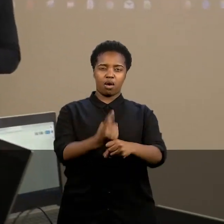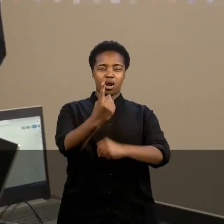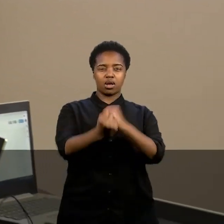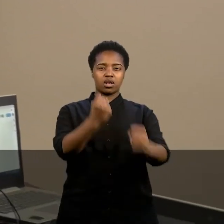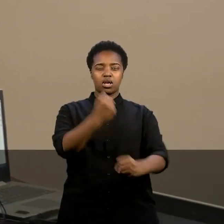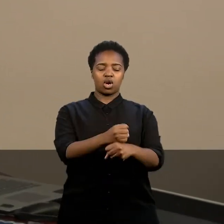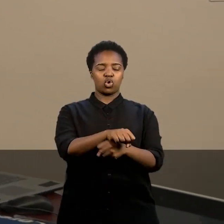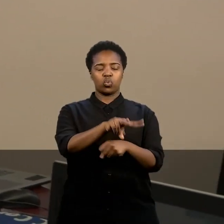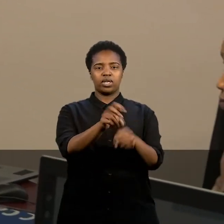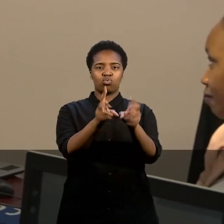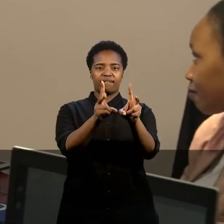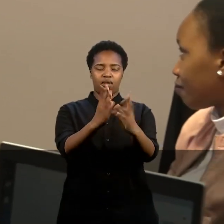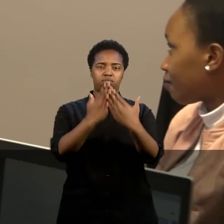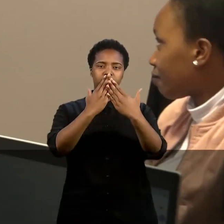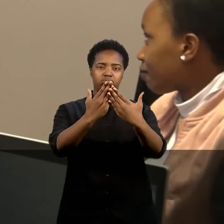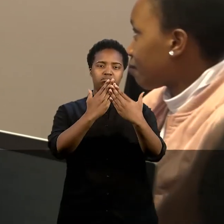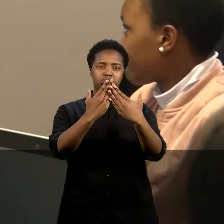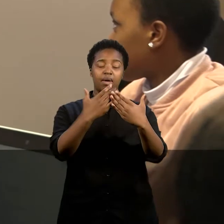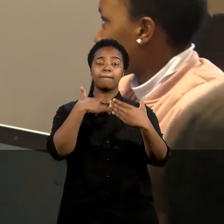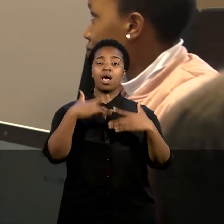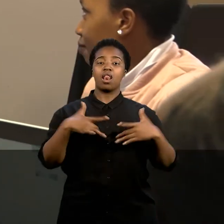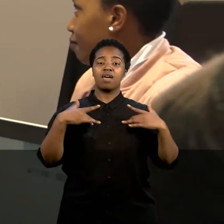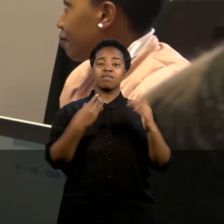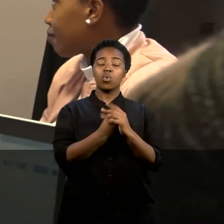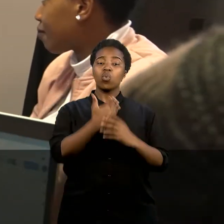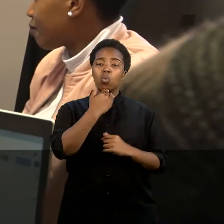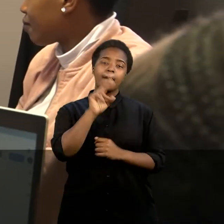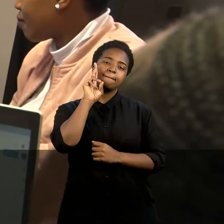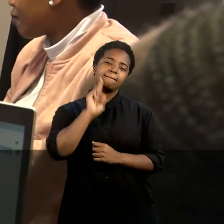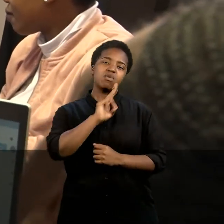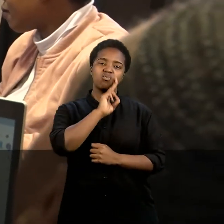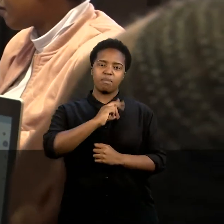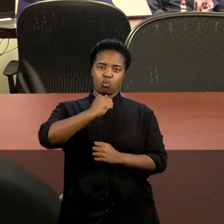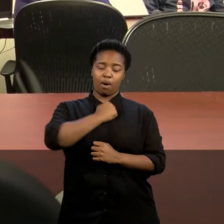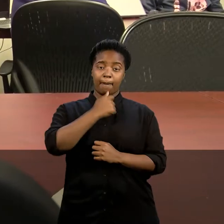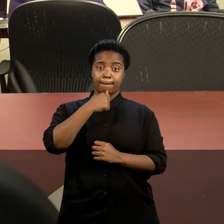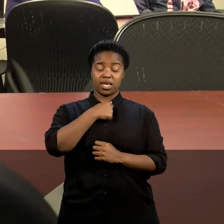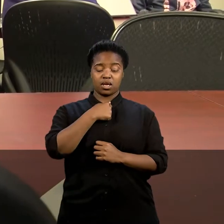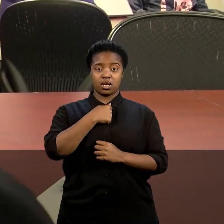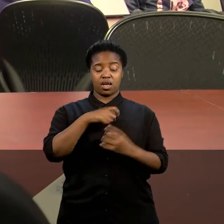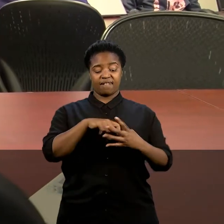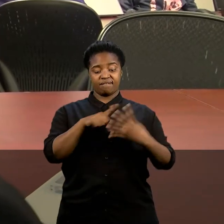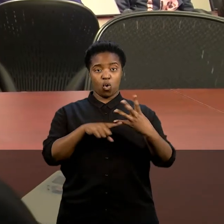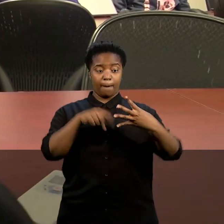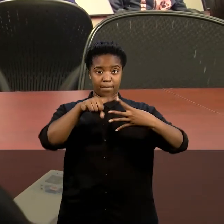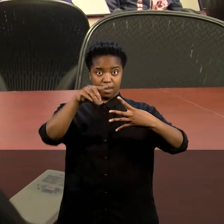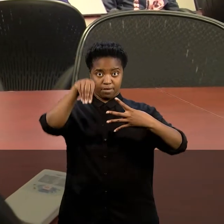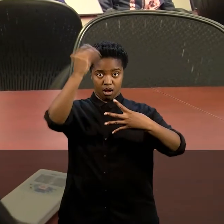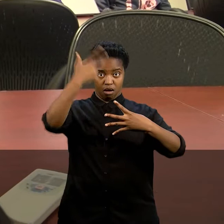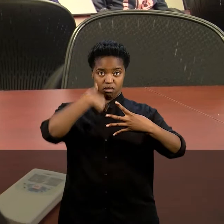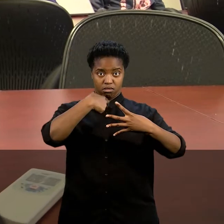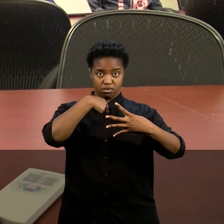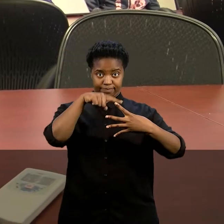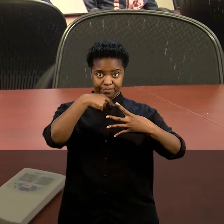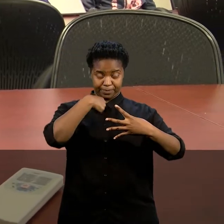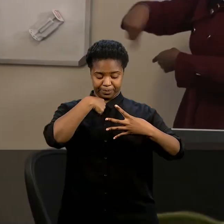eGauteng 2012 ngizofunda. Ngihlala nomalume wami ekhaya. I am the eldest child of 4 kids.